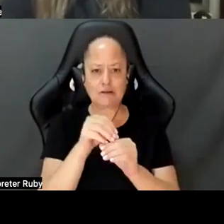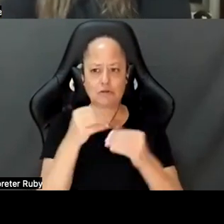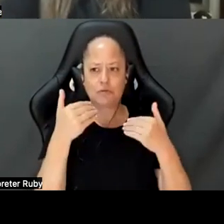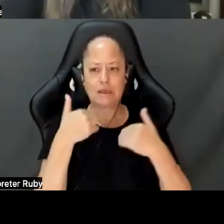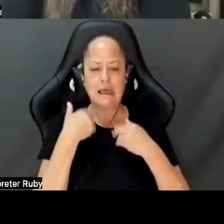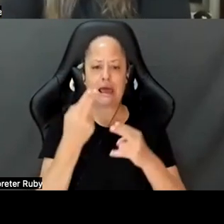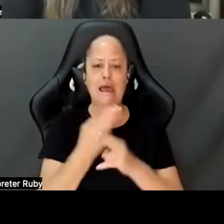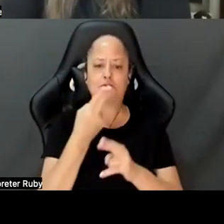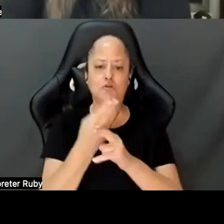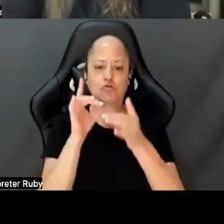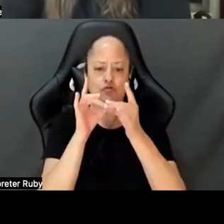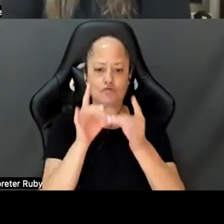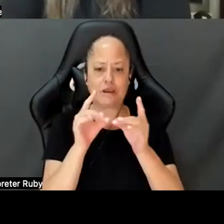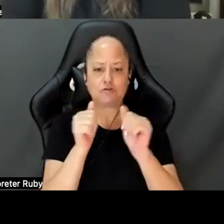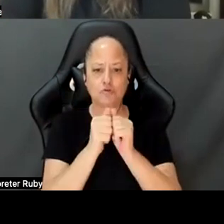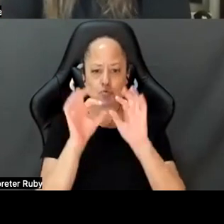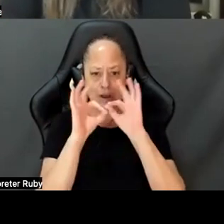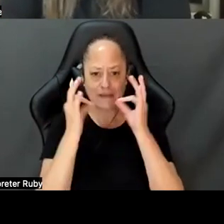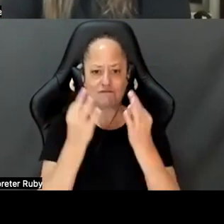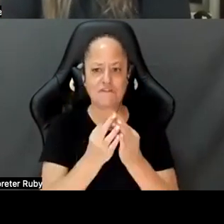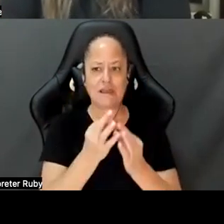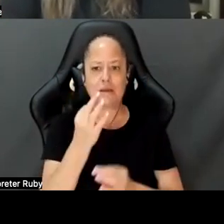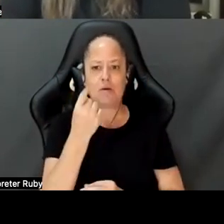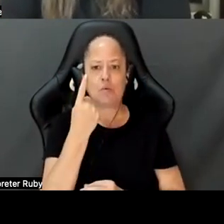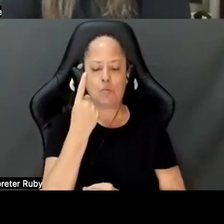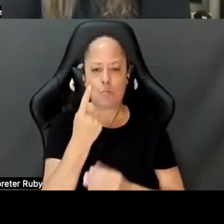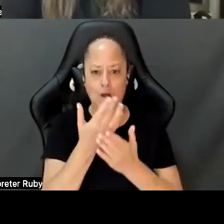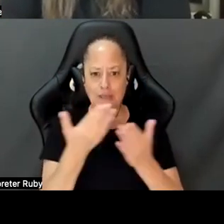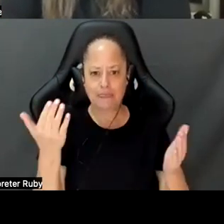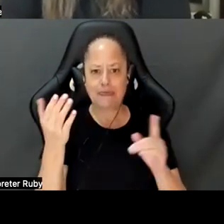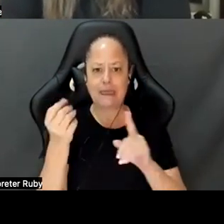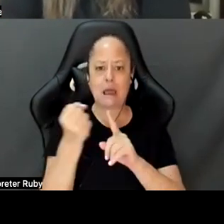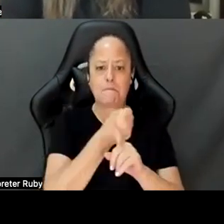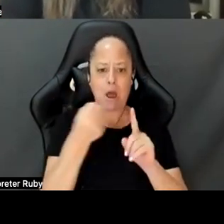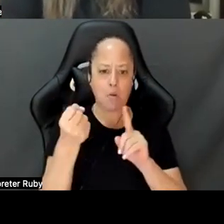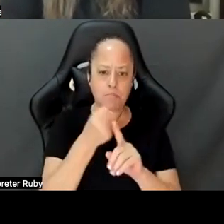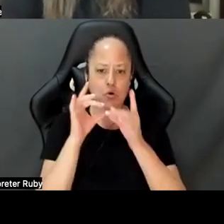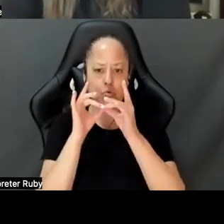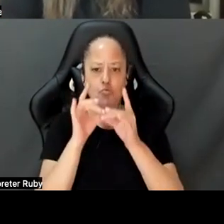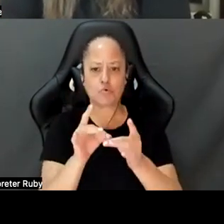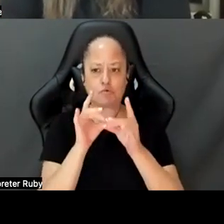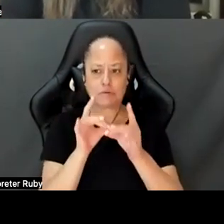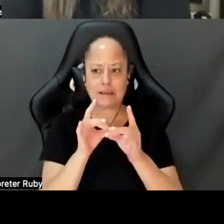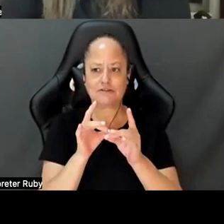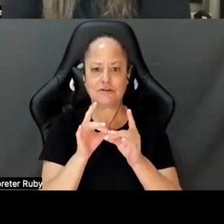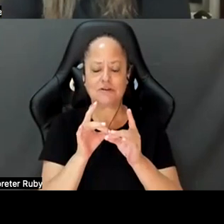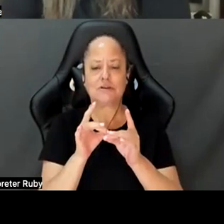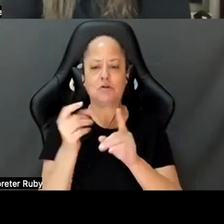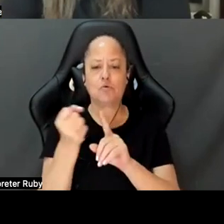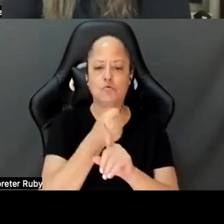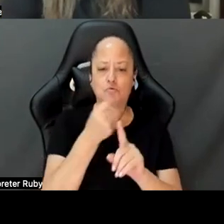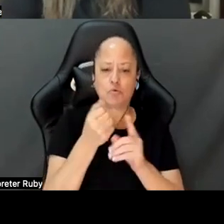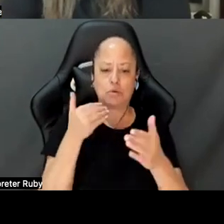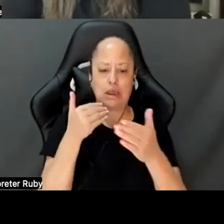useful relationships with my family. And one of the things about abusive relationships, especially about abusive intimate partners,